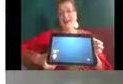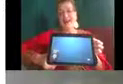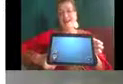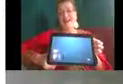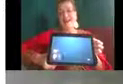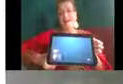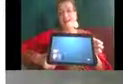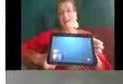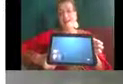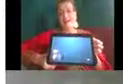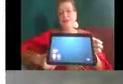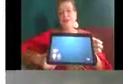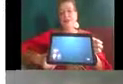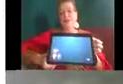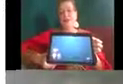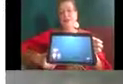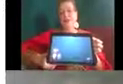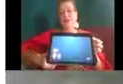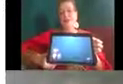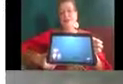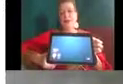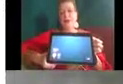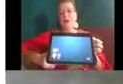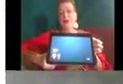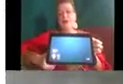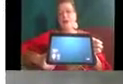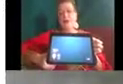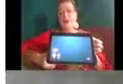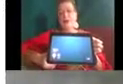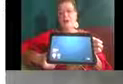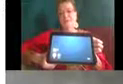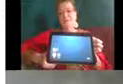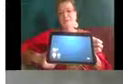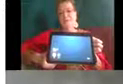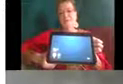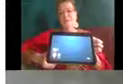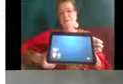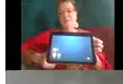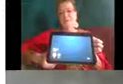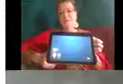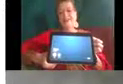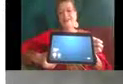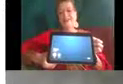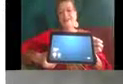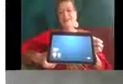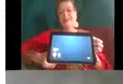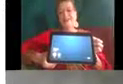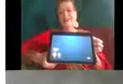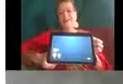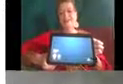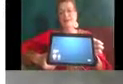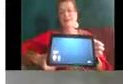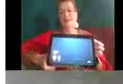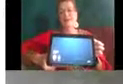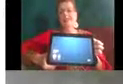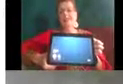hello hi mom i'm just checking this out for the webinar okay hope it works all right right thanks bye